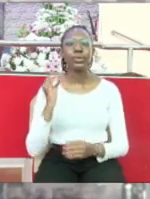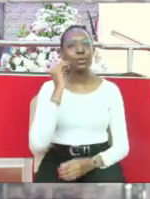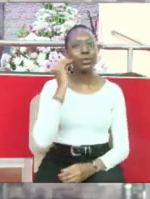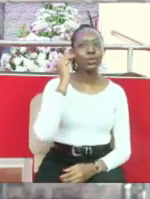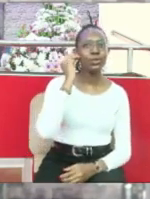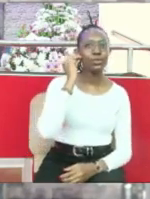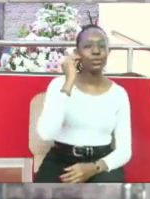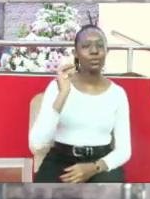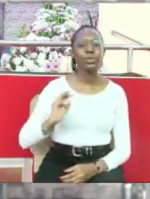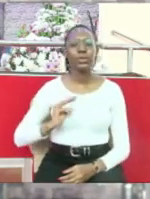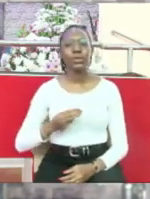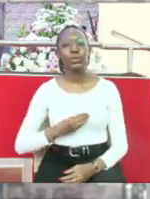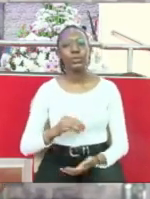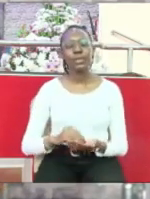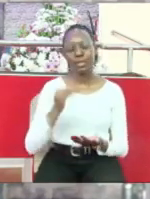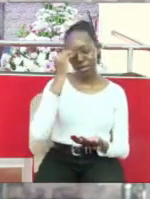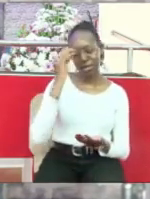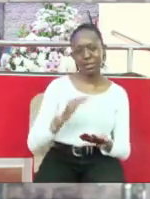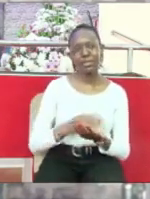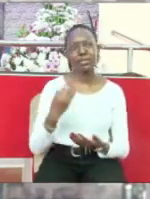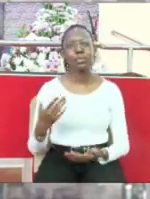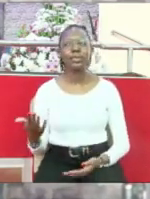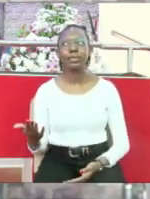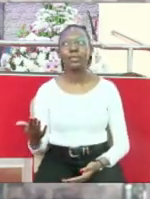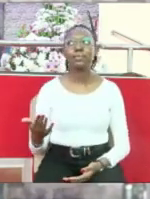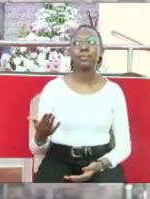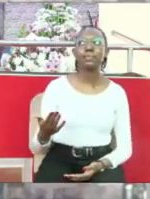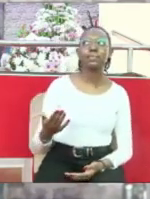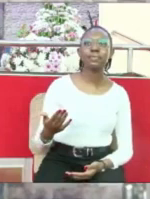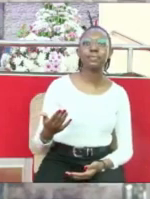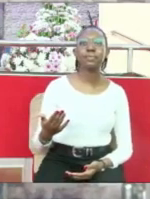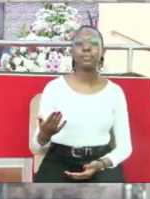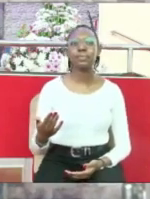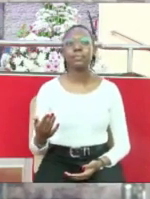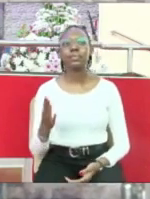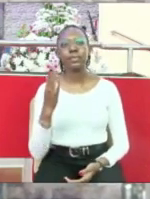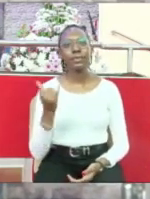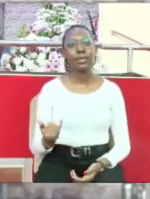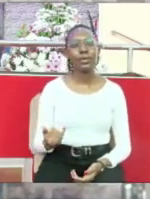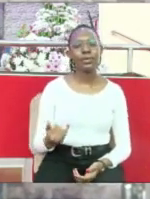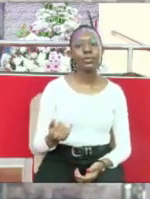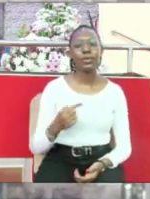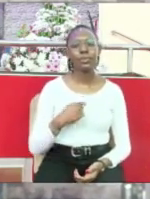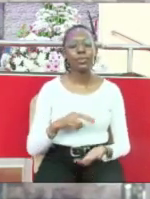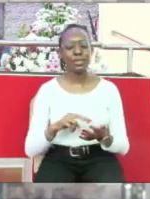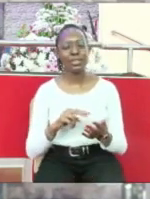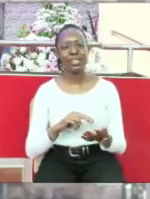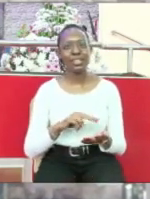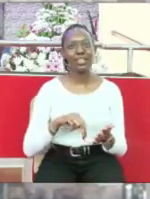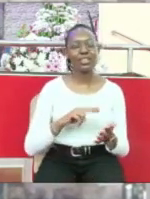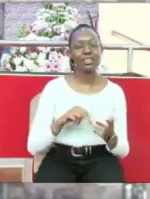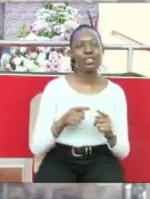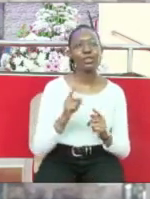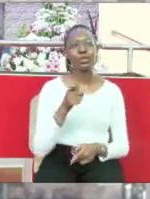Because you could have read that for yourself. But now that I read to you, I better tell you one or